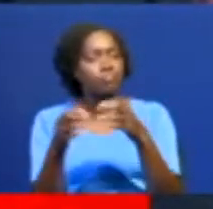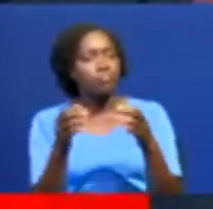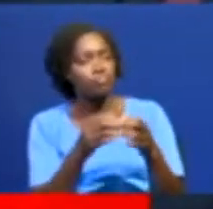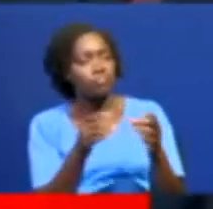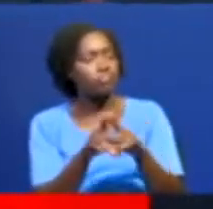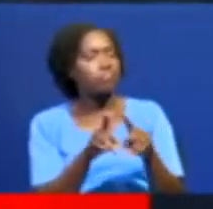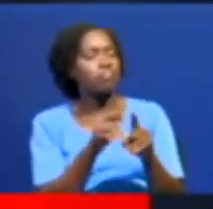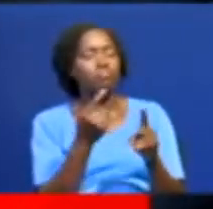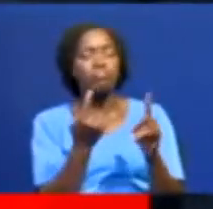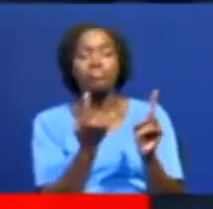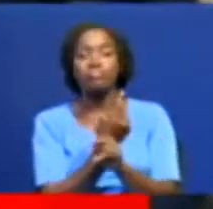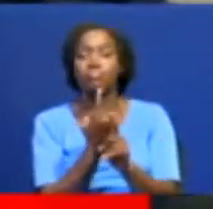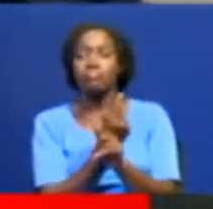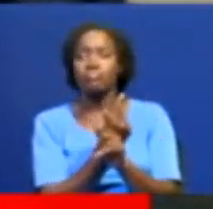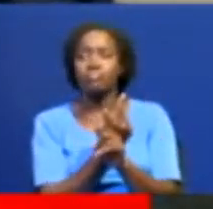the various